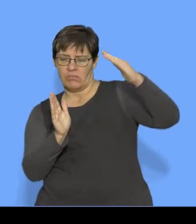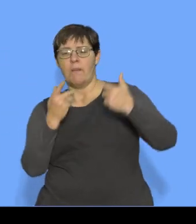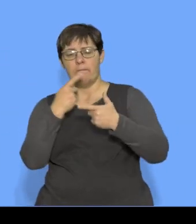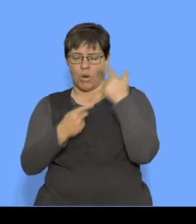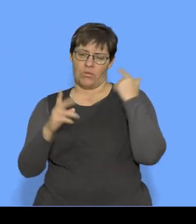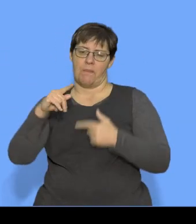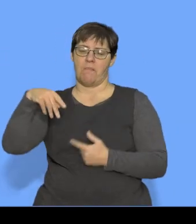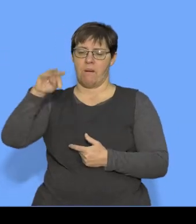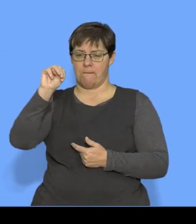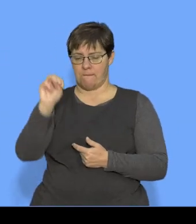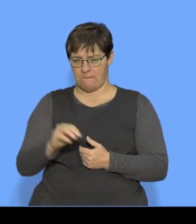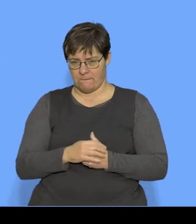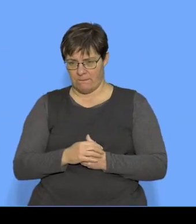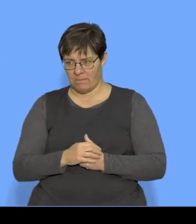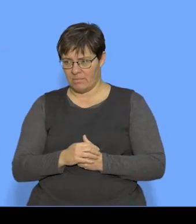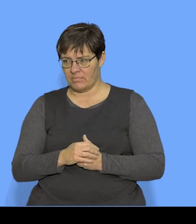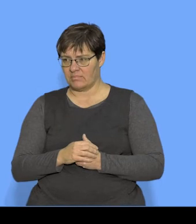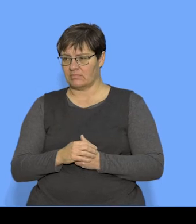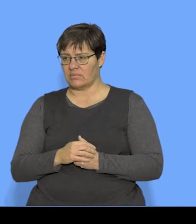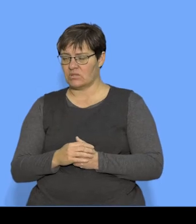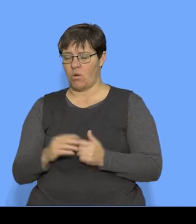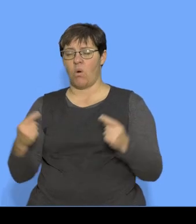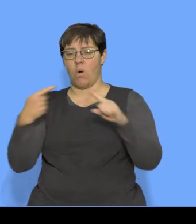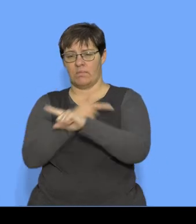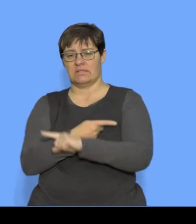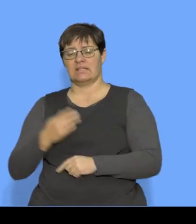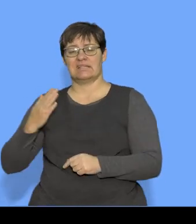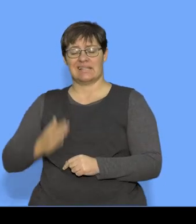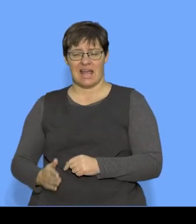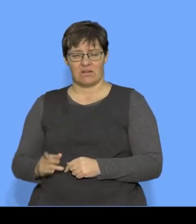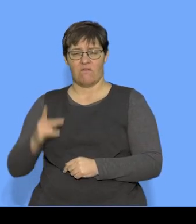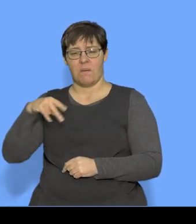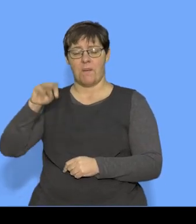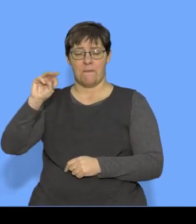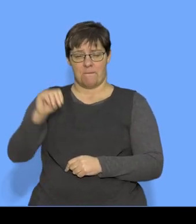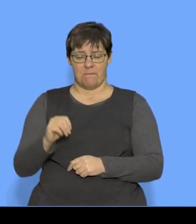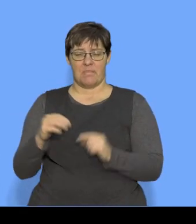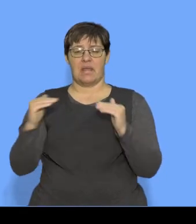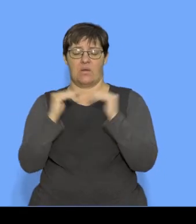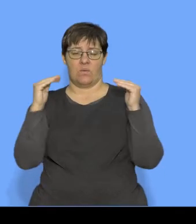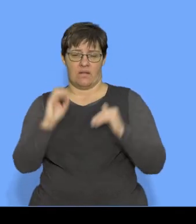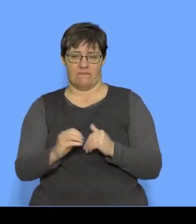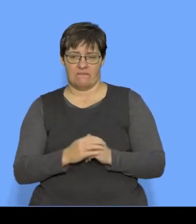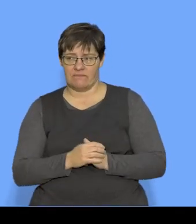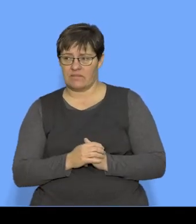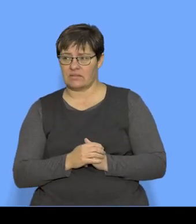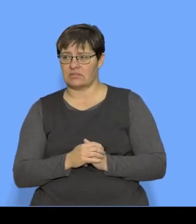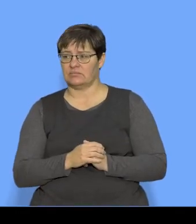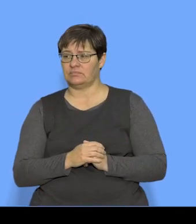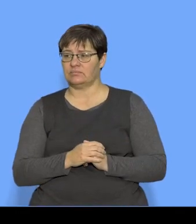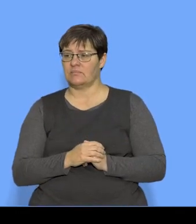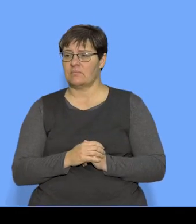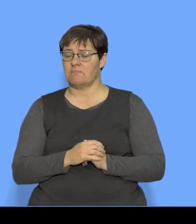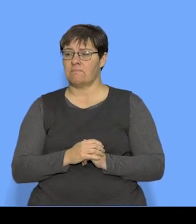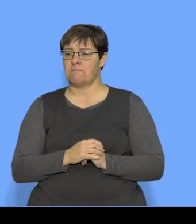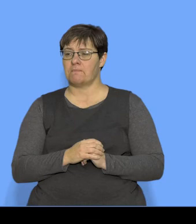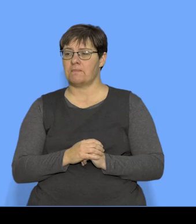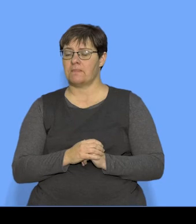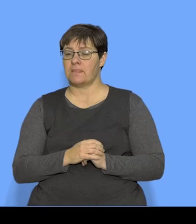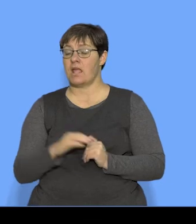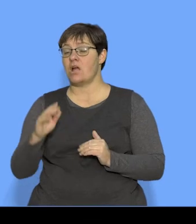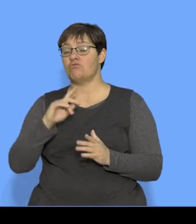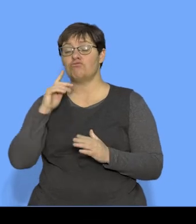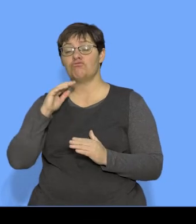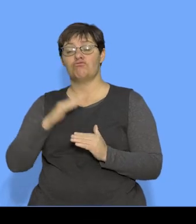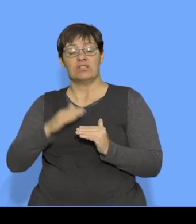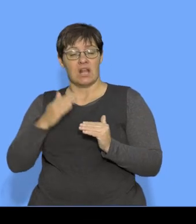as well. So it's opposite sides of a palm are equal, right?